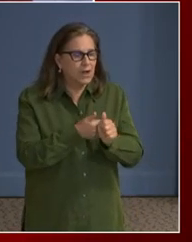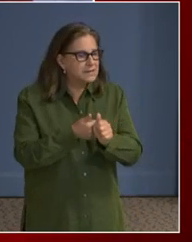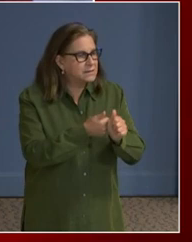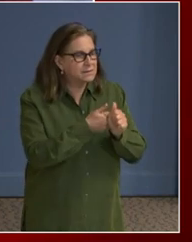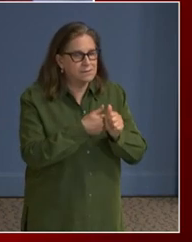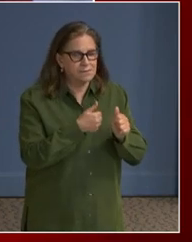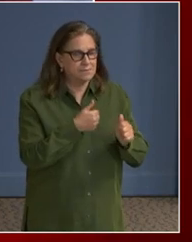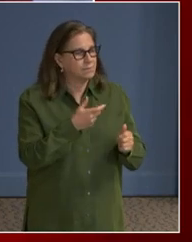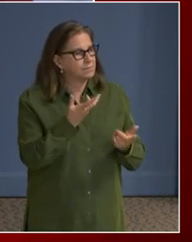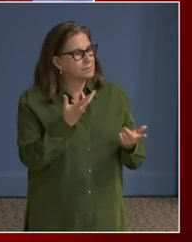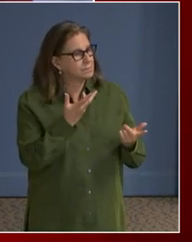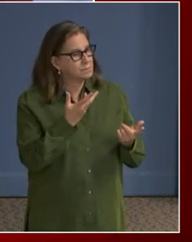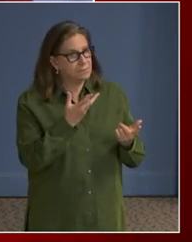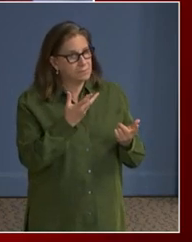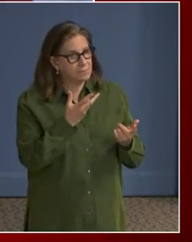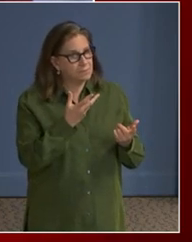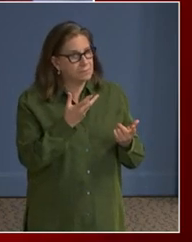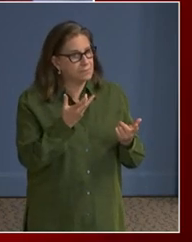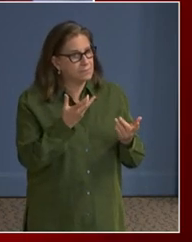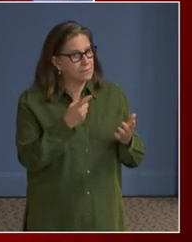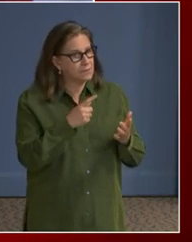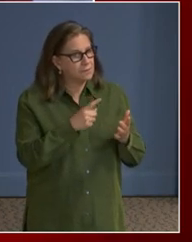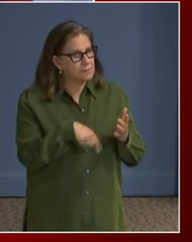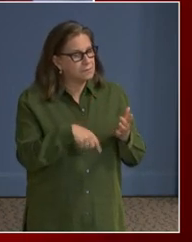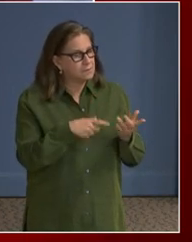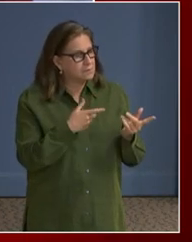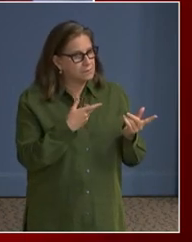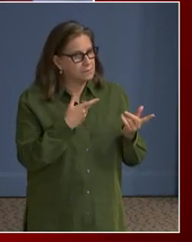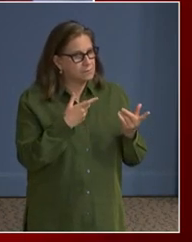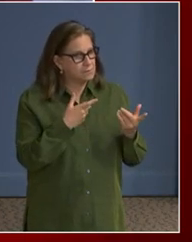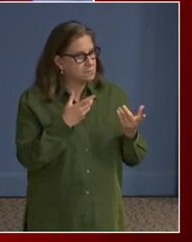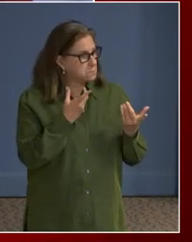this survey might be trying to do the same thing? I am not.